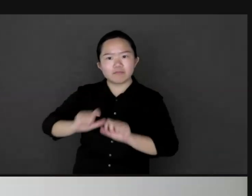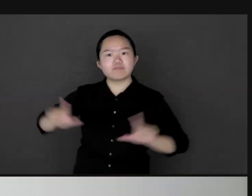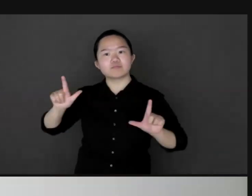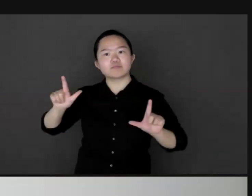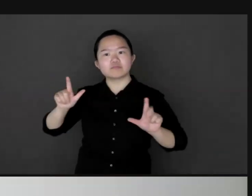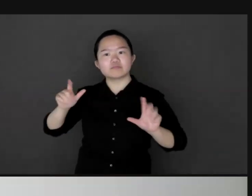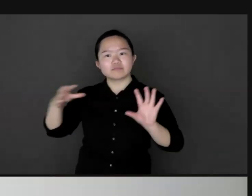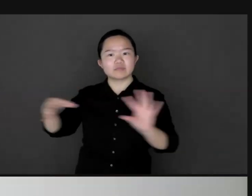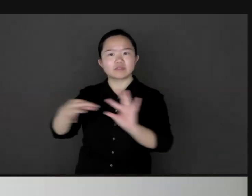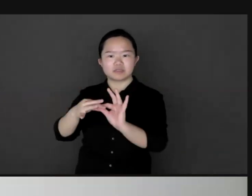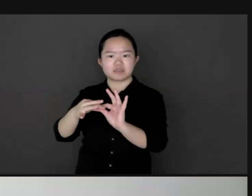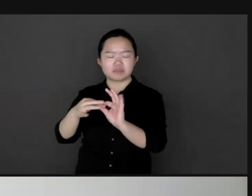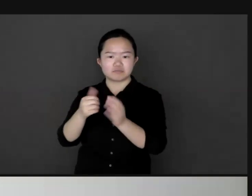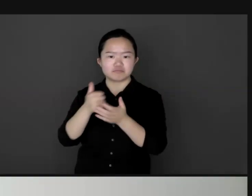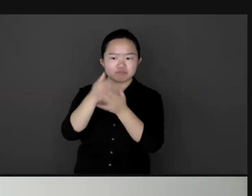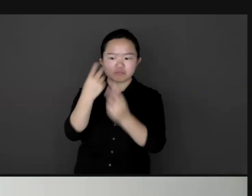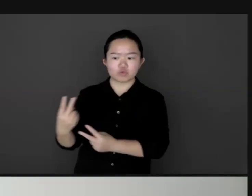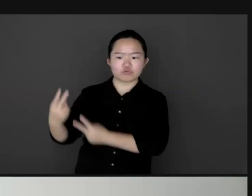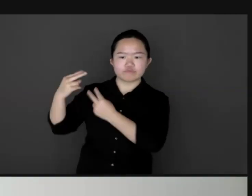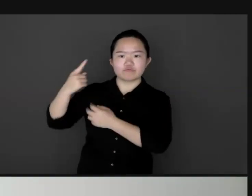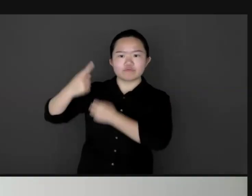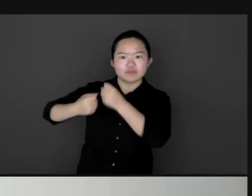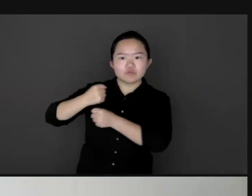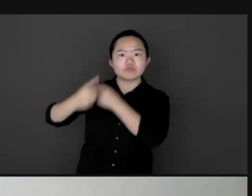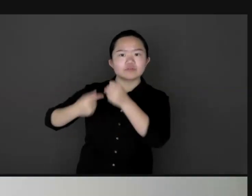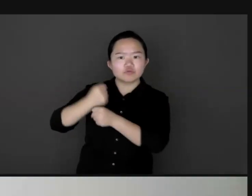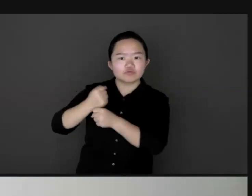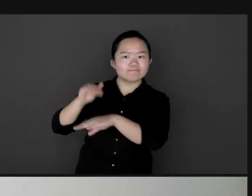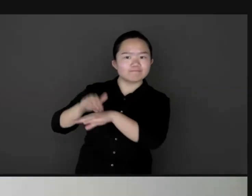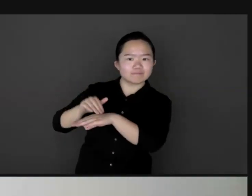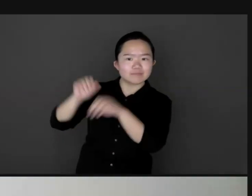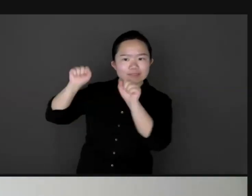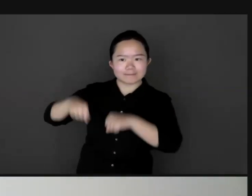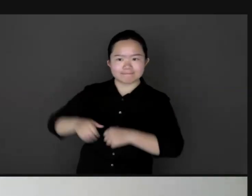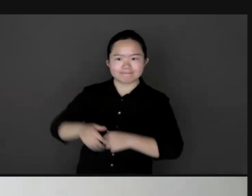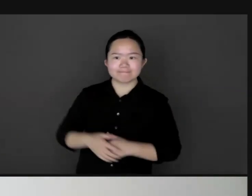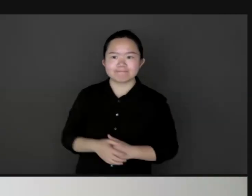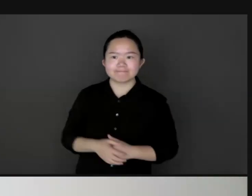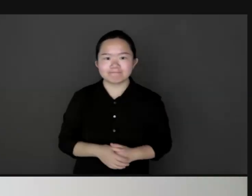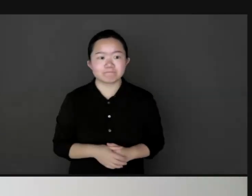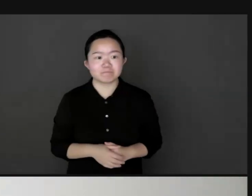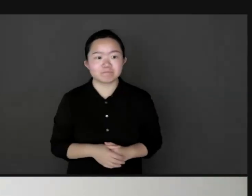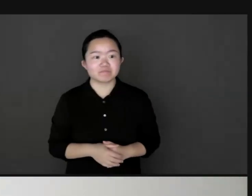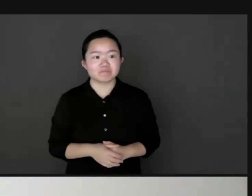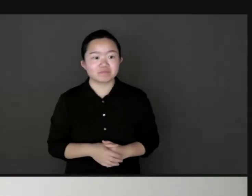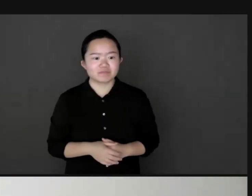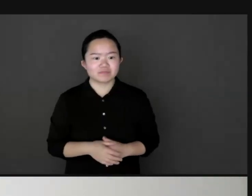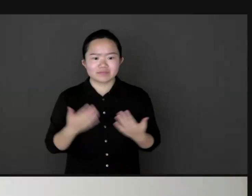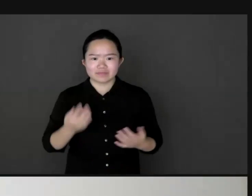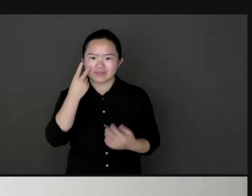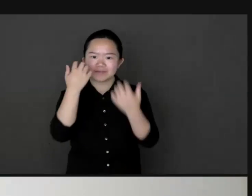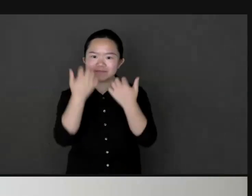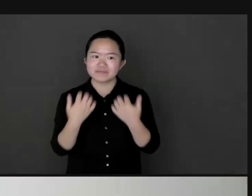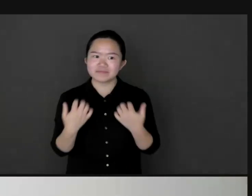do engage in that work as well. So we have got some questions from the audience here. And the first one is